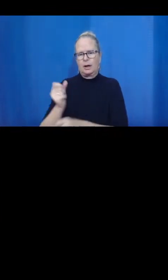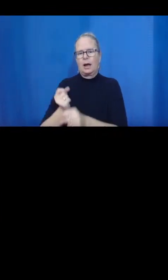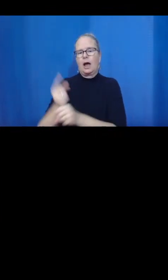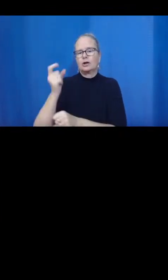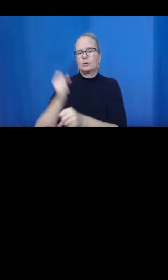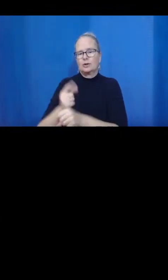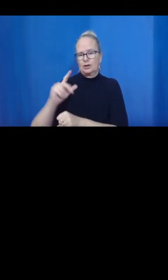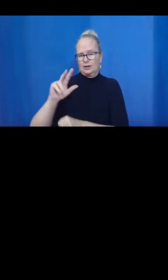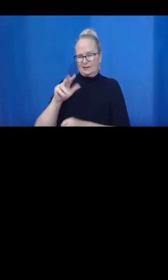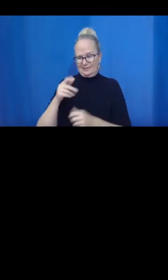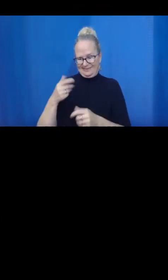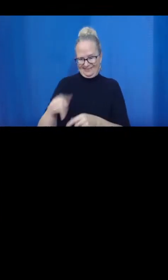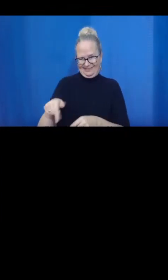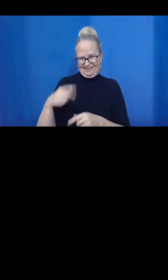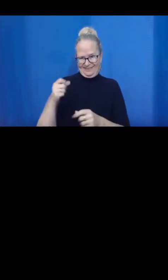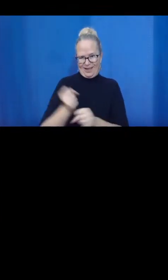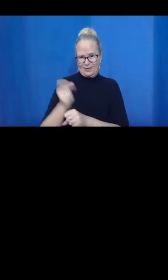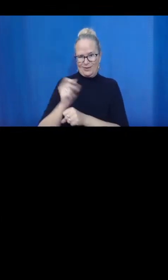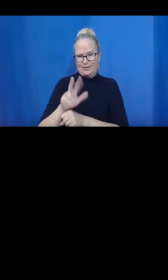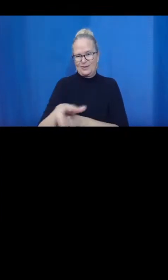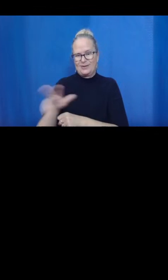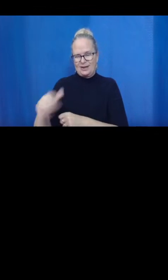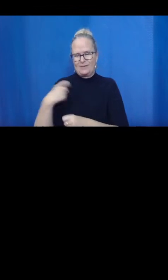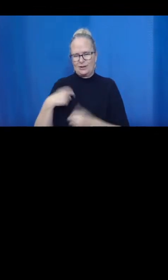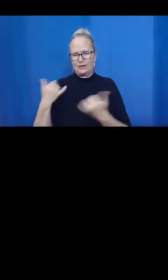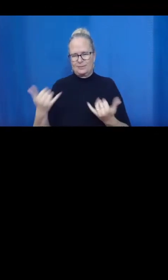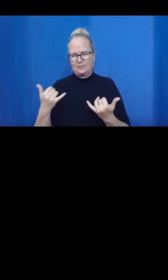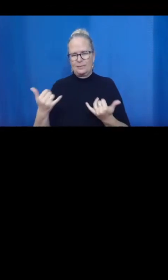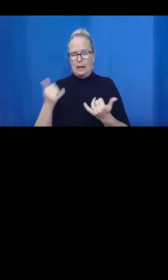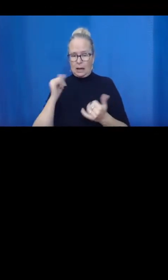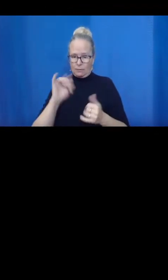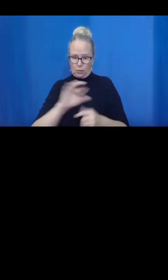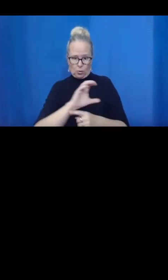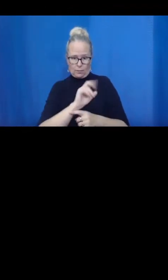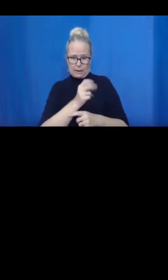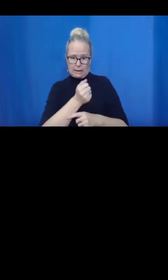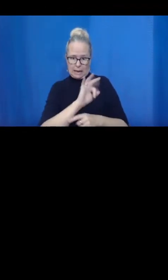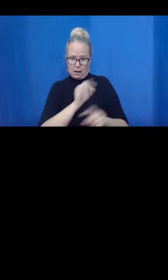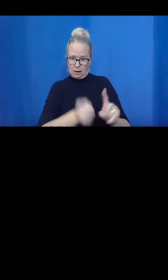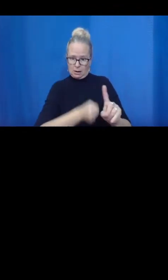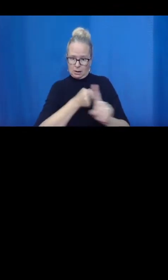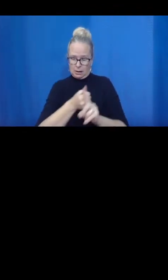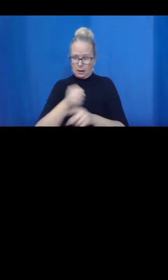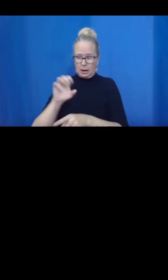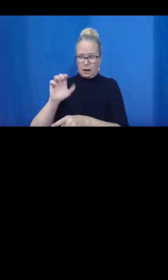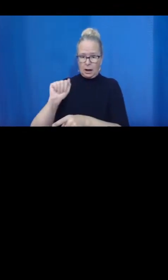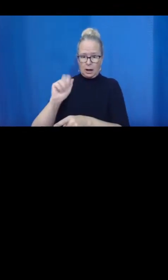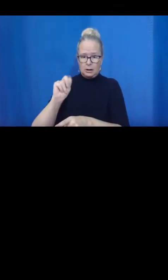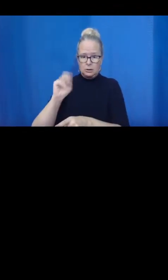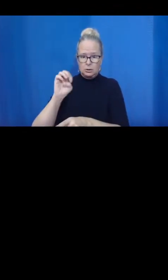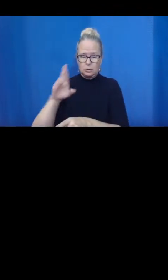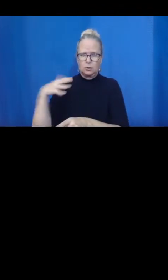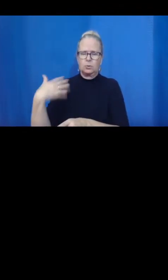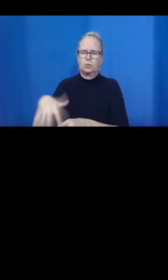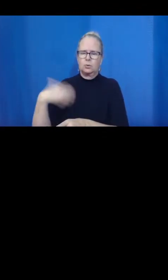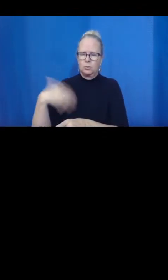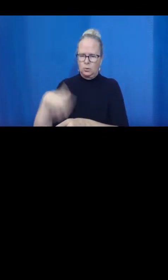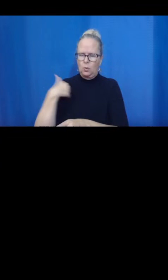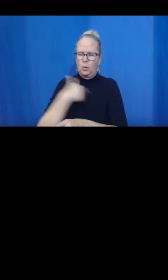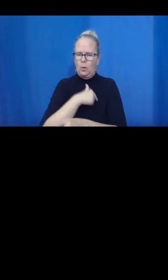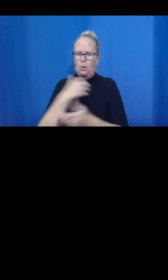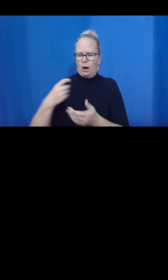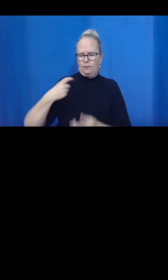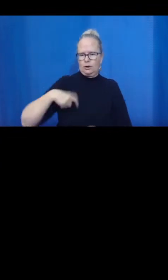Hi, my name is Tissa Pera, and I'm a liver transplant recipient since 11 years, and I'm here with the